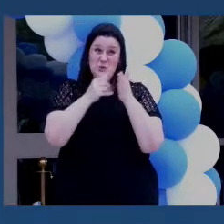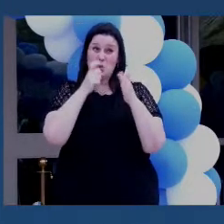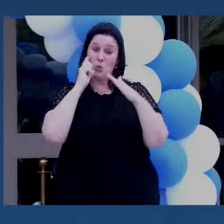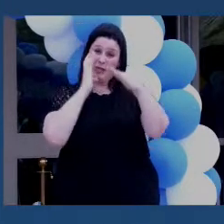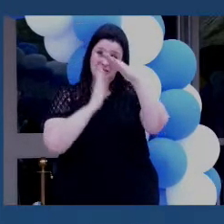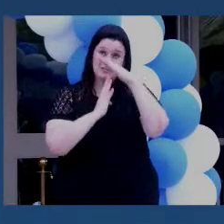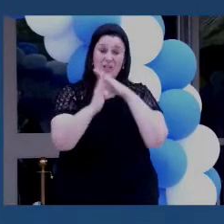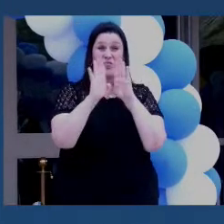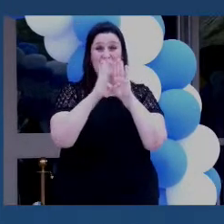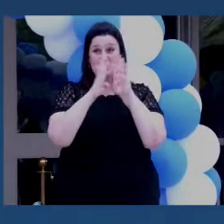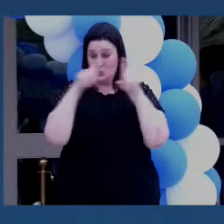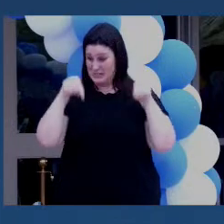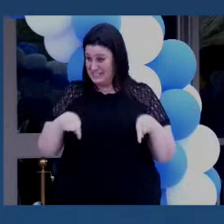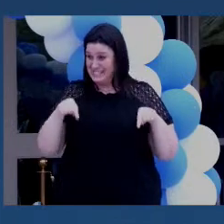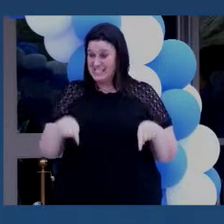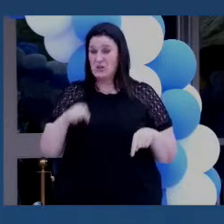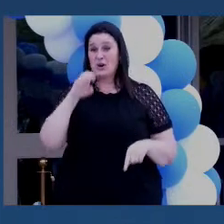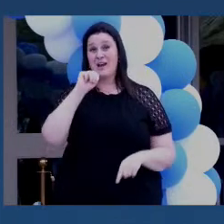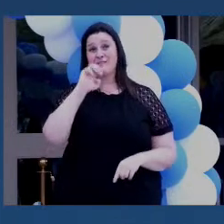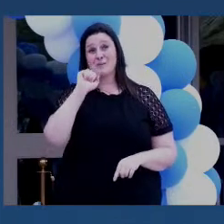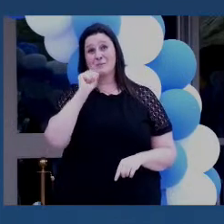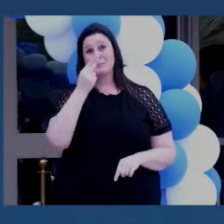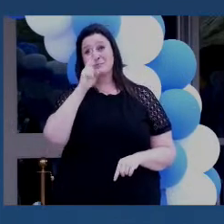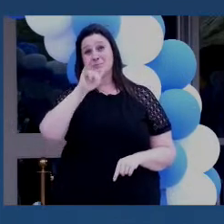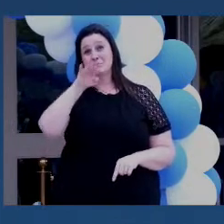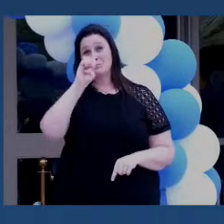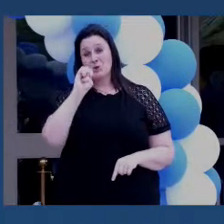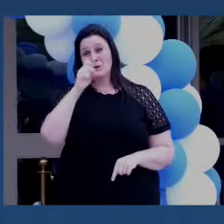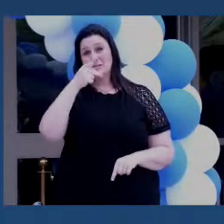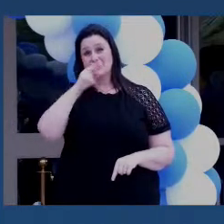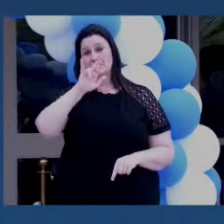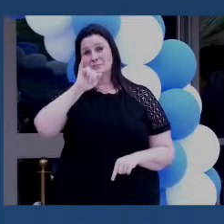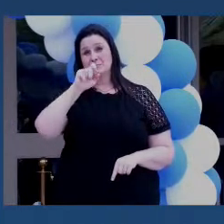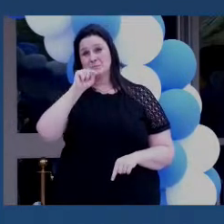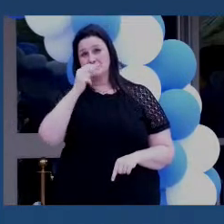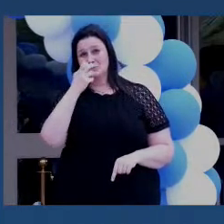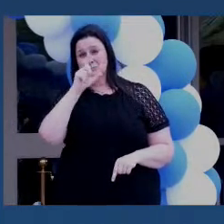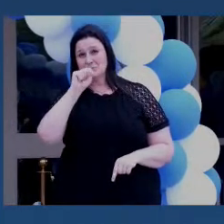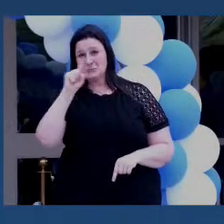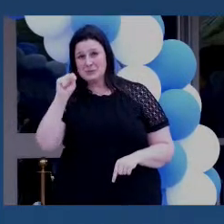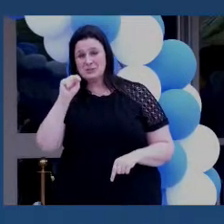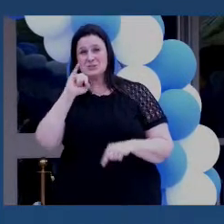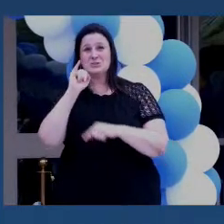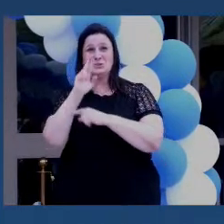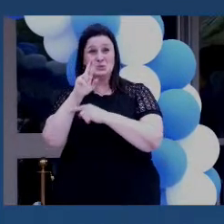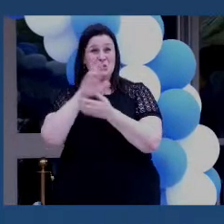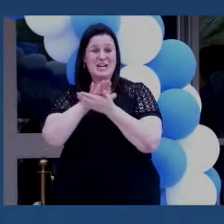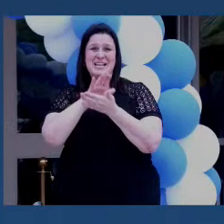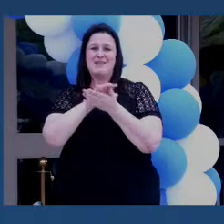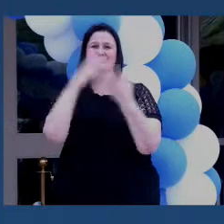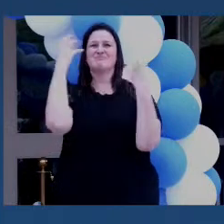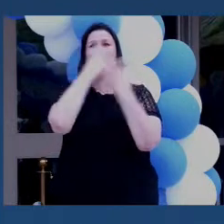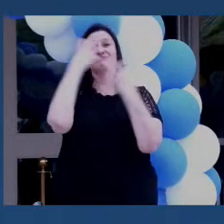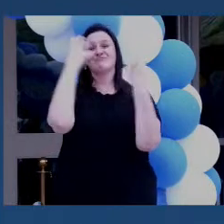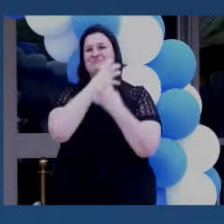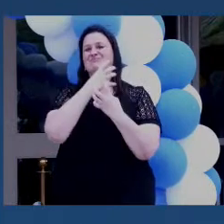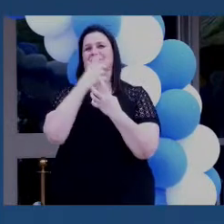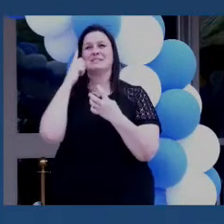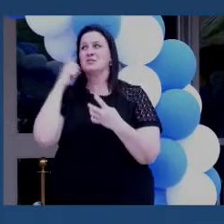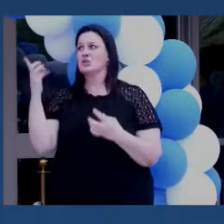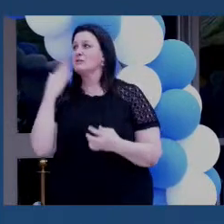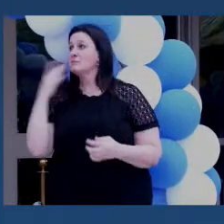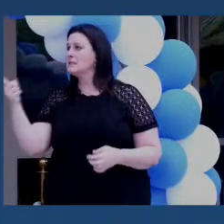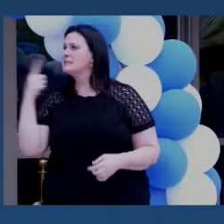the doors of Maurice Pritchett Junior Academy. That sounds pretty good.